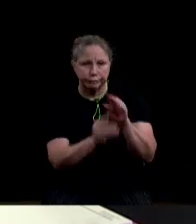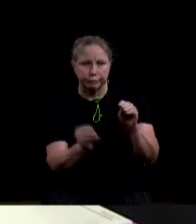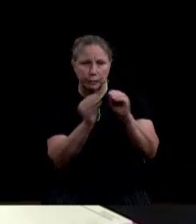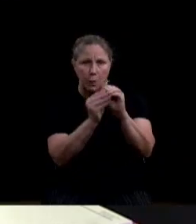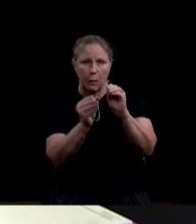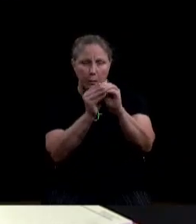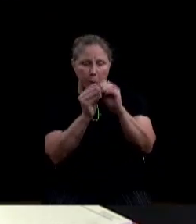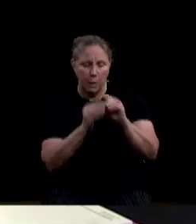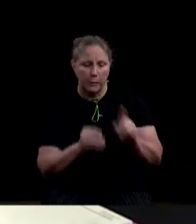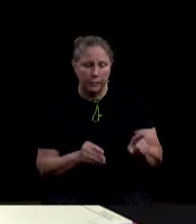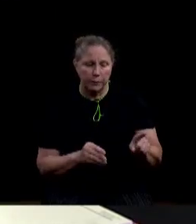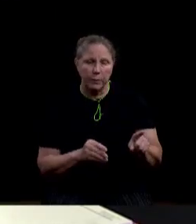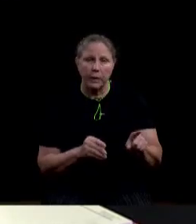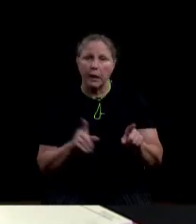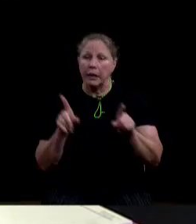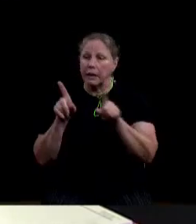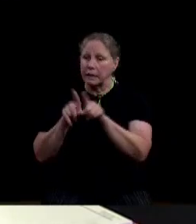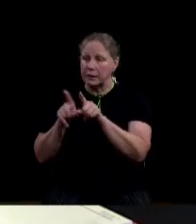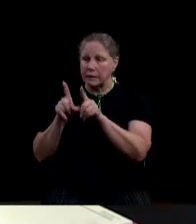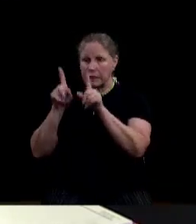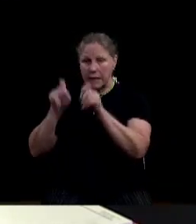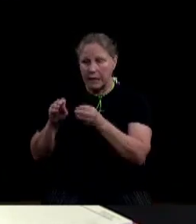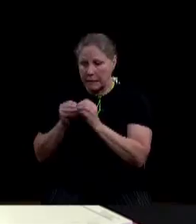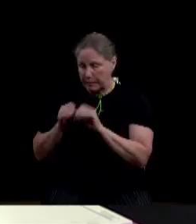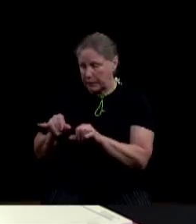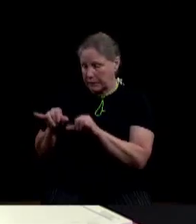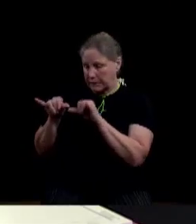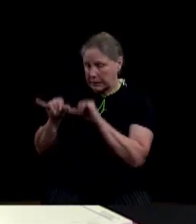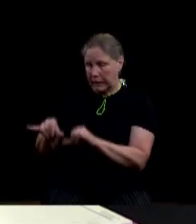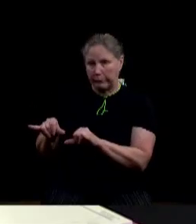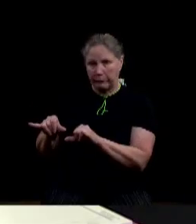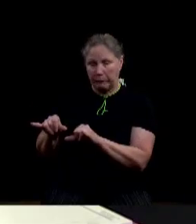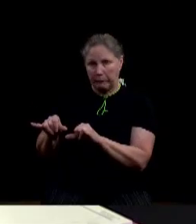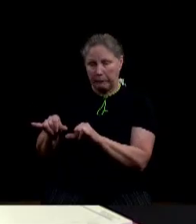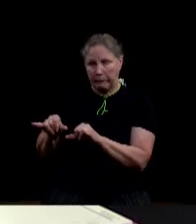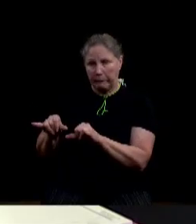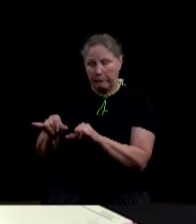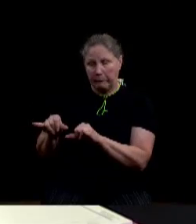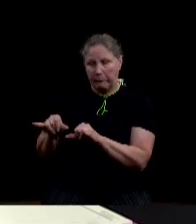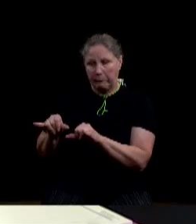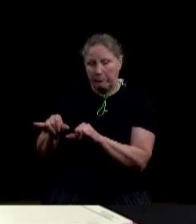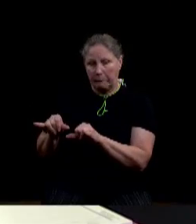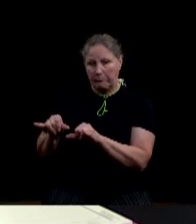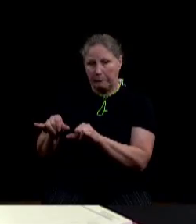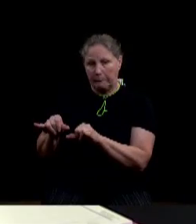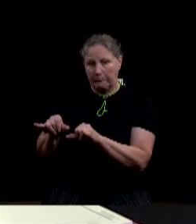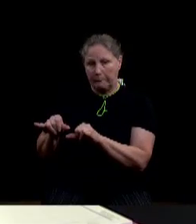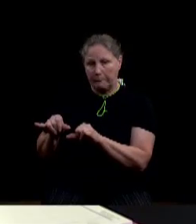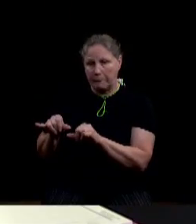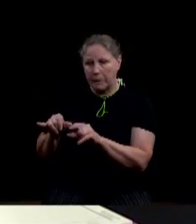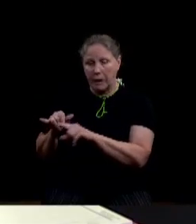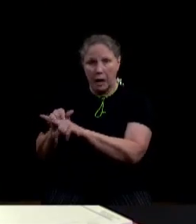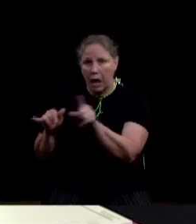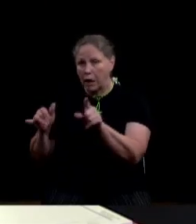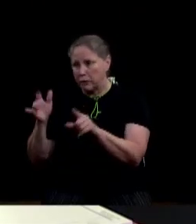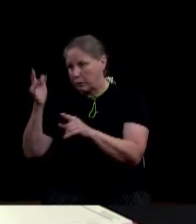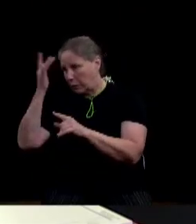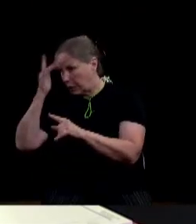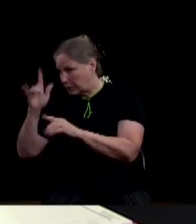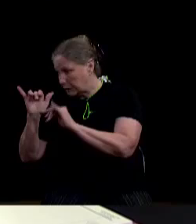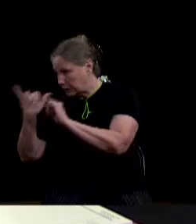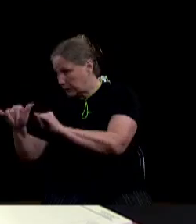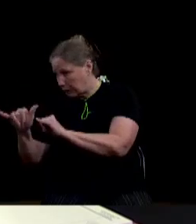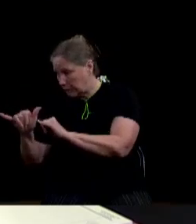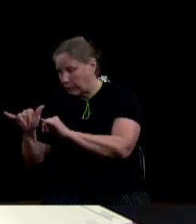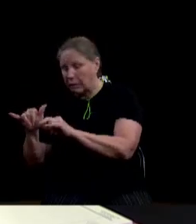then and the other illnesses are not increasing, then it's your positivity